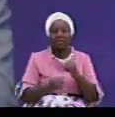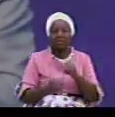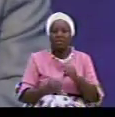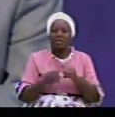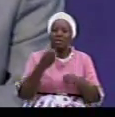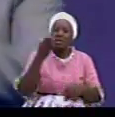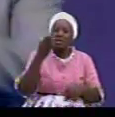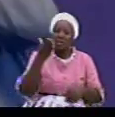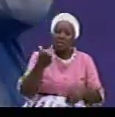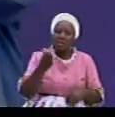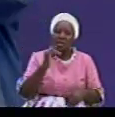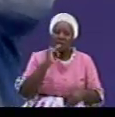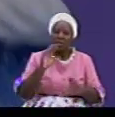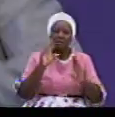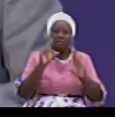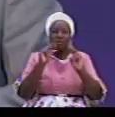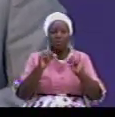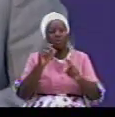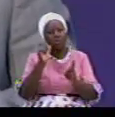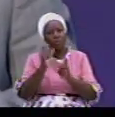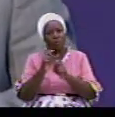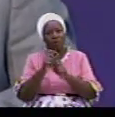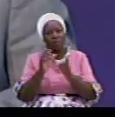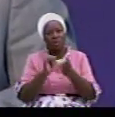they got from Adam.